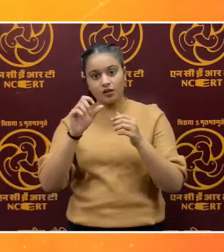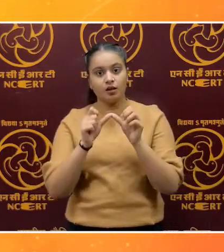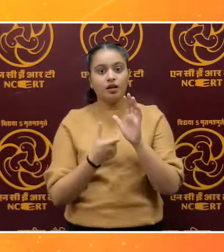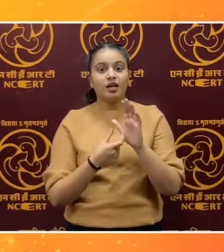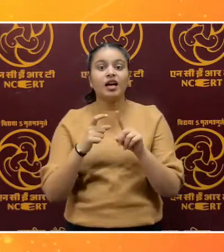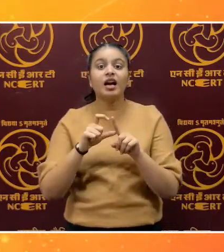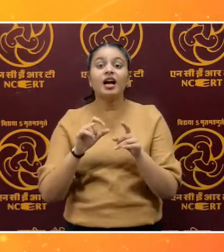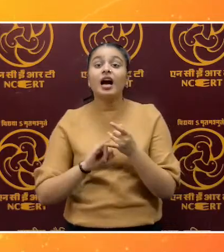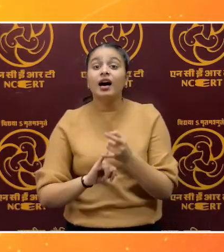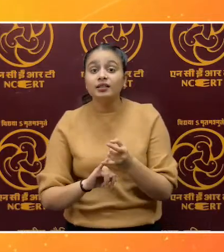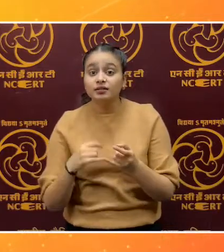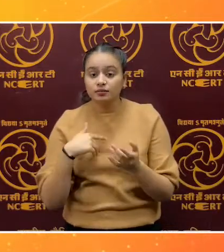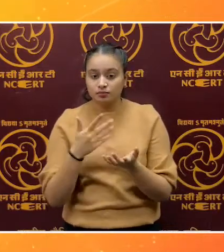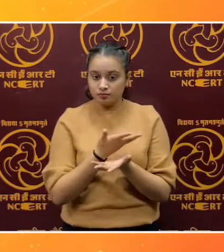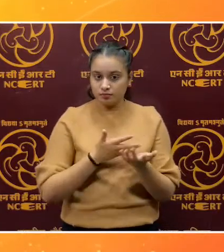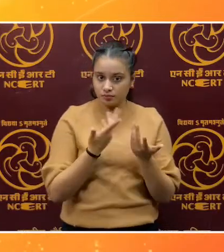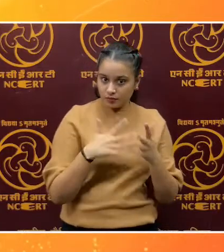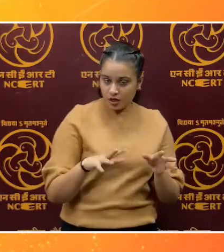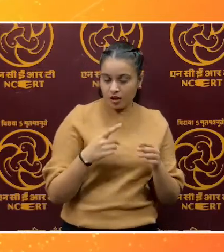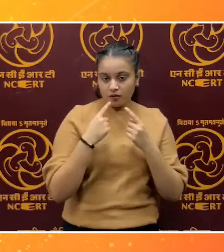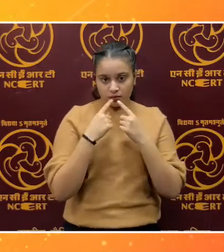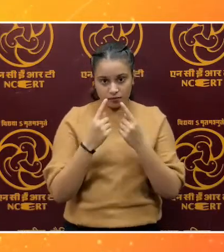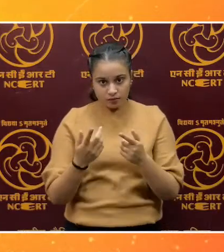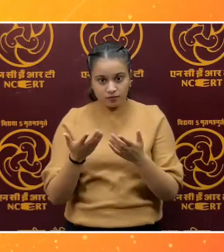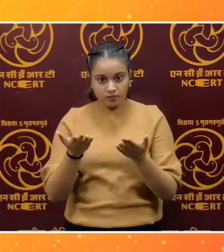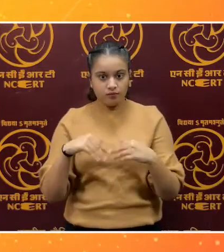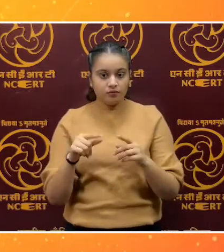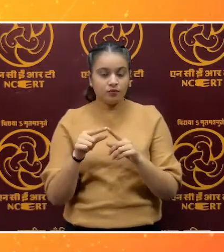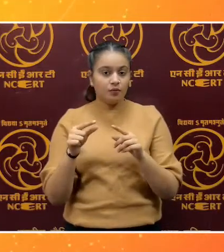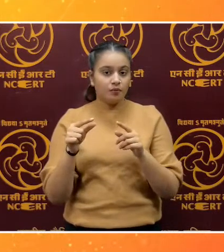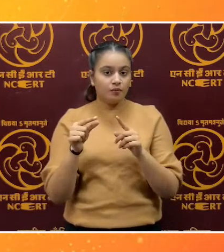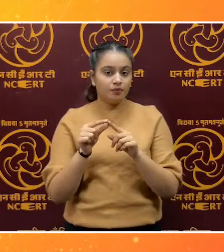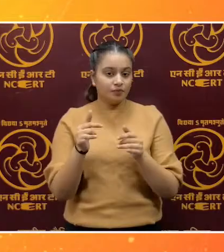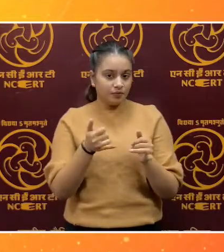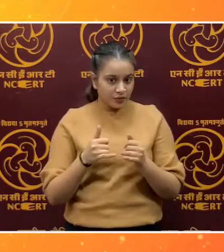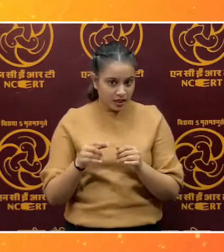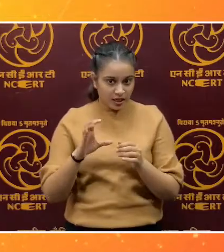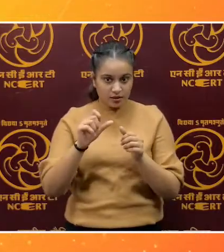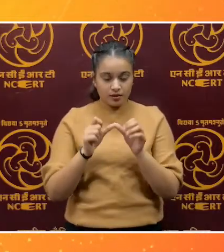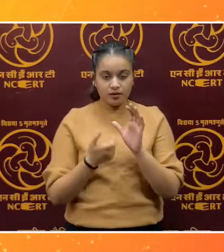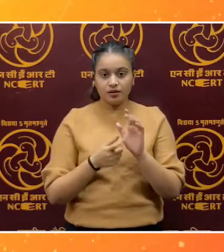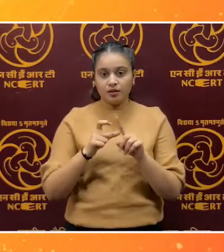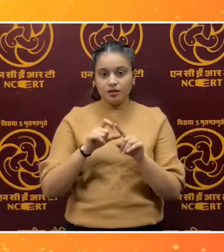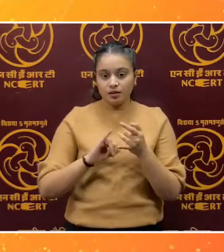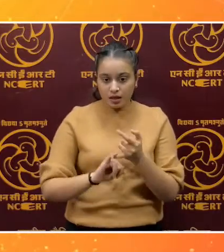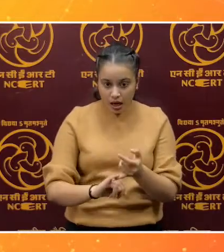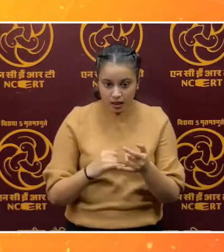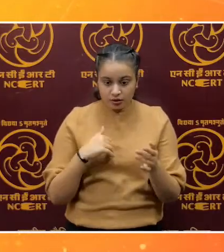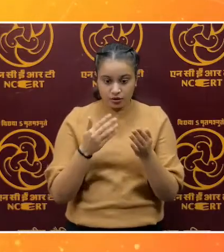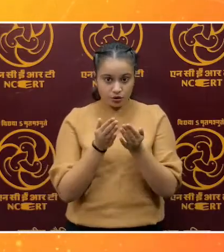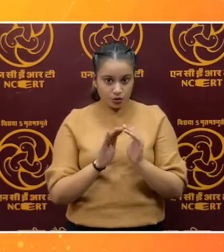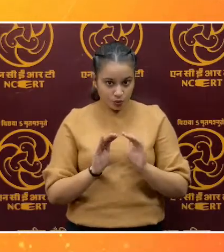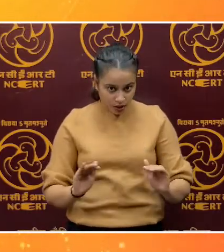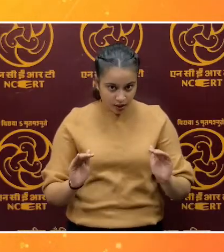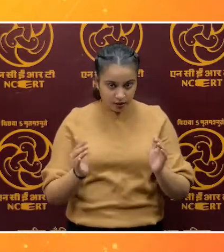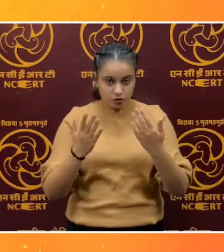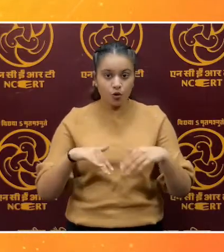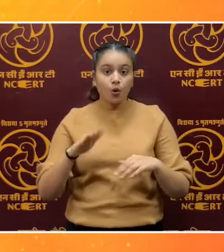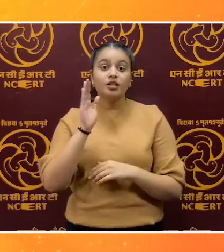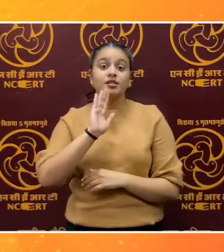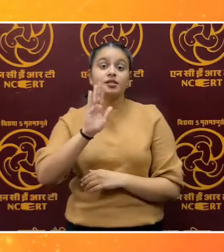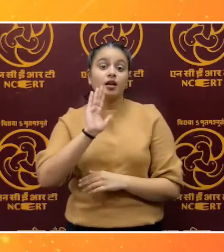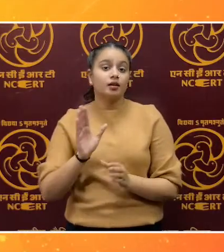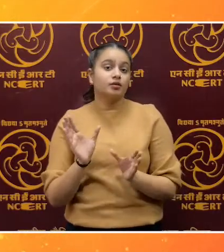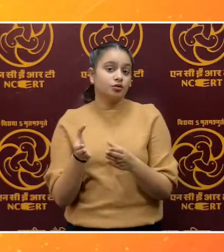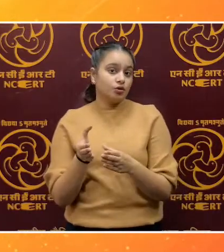already discussed, but we'll not say now. And a dash of players, a dash of cards, a dash of students, a dash of singers. So this